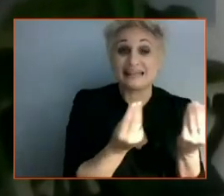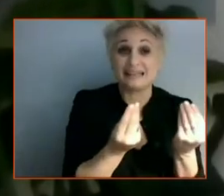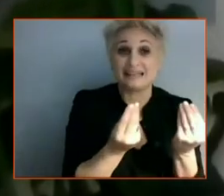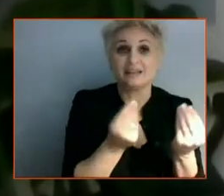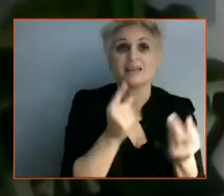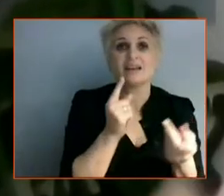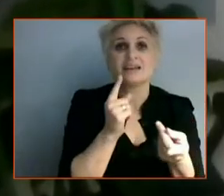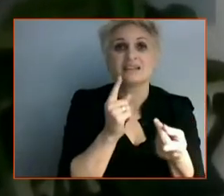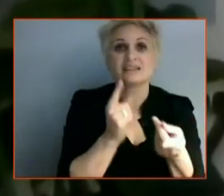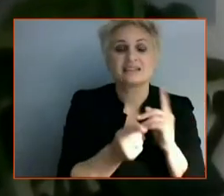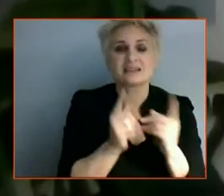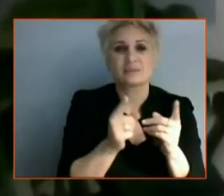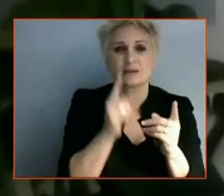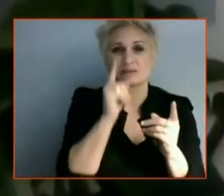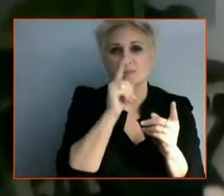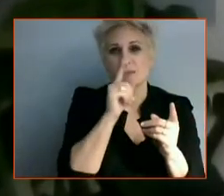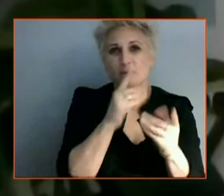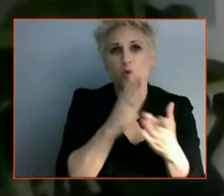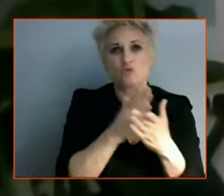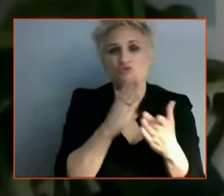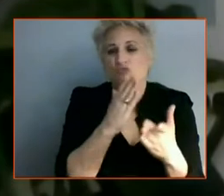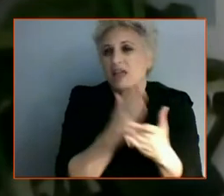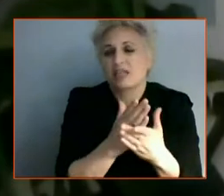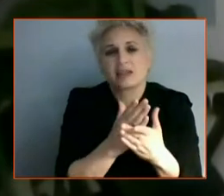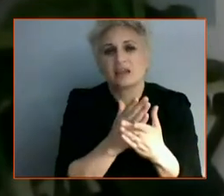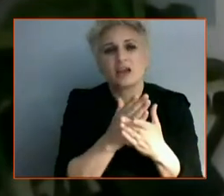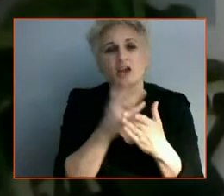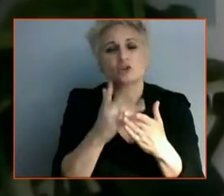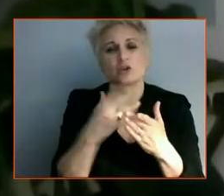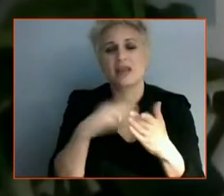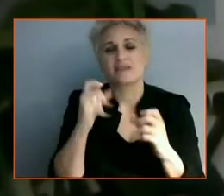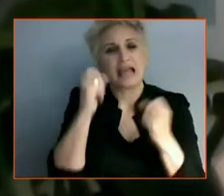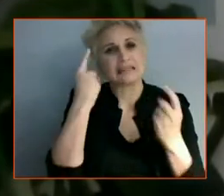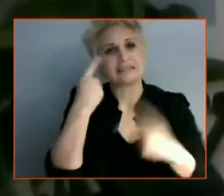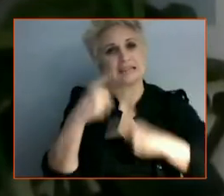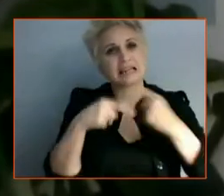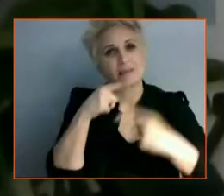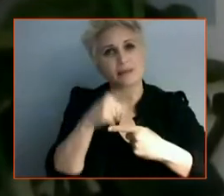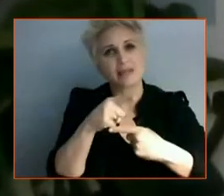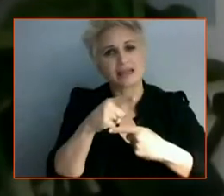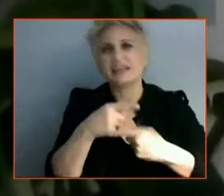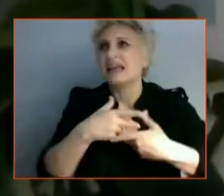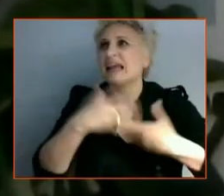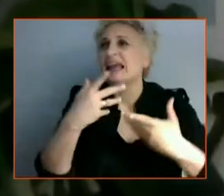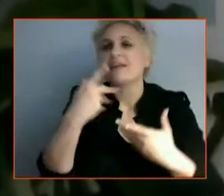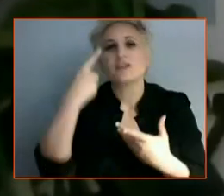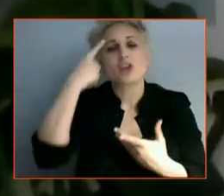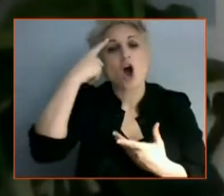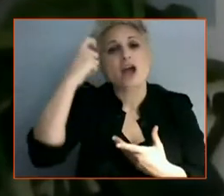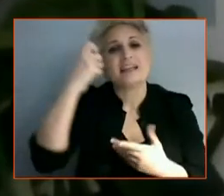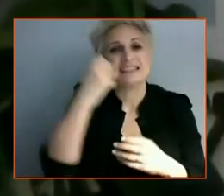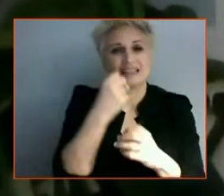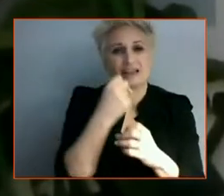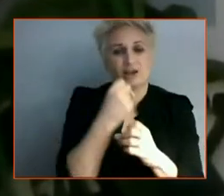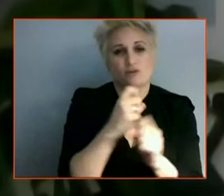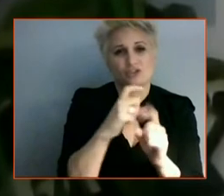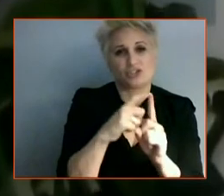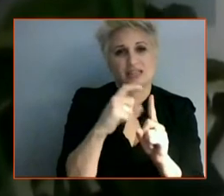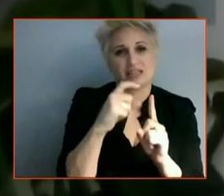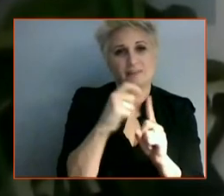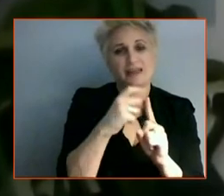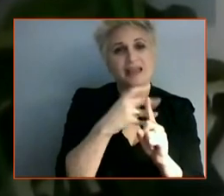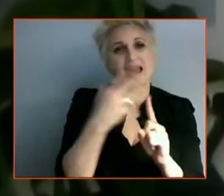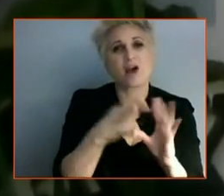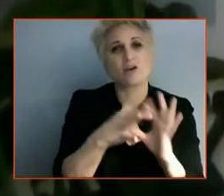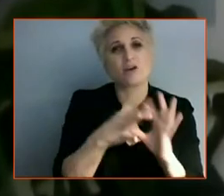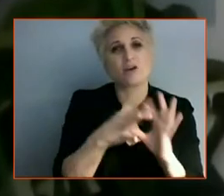so. Even the very notion of GDP, gross domestic product, it was originally known as gross national product, invented by this